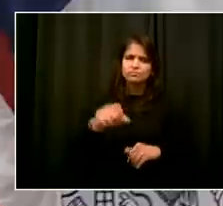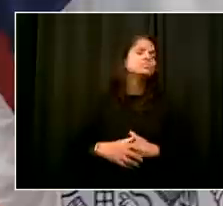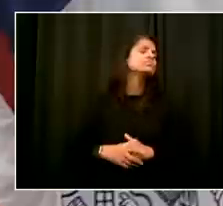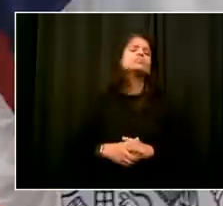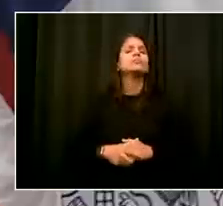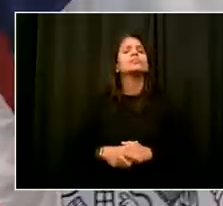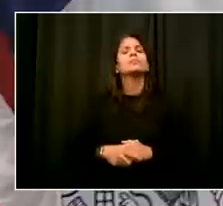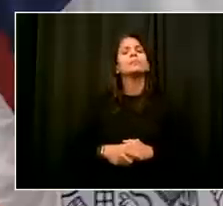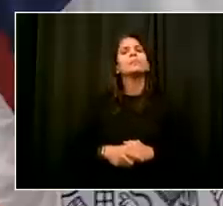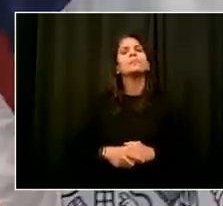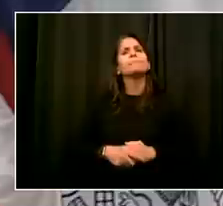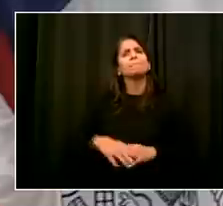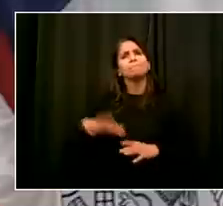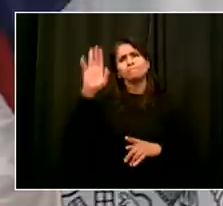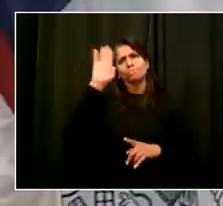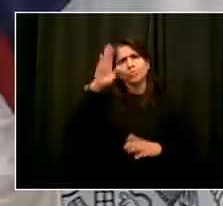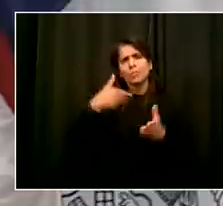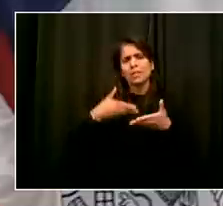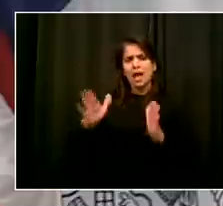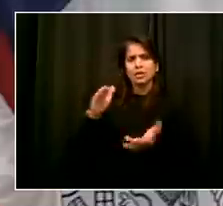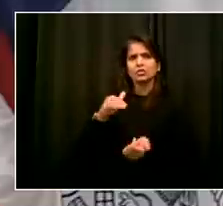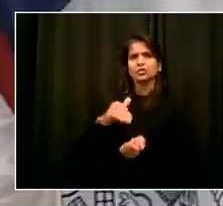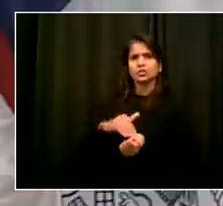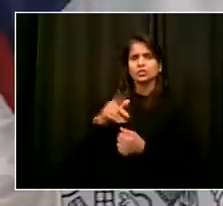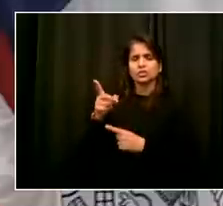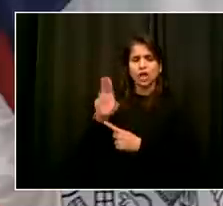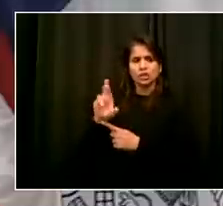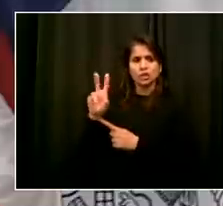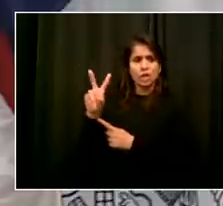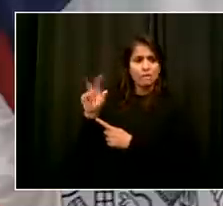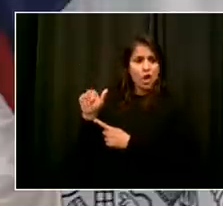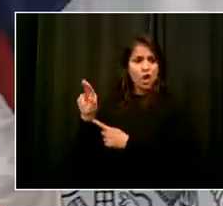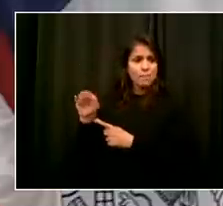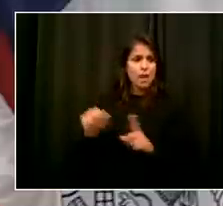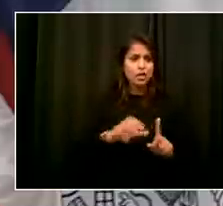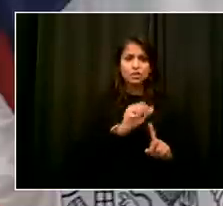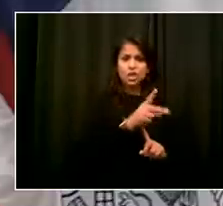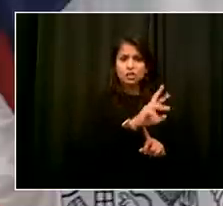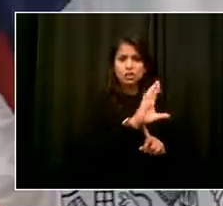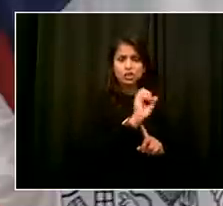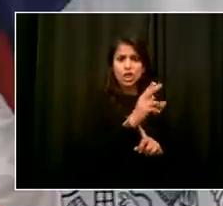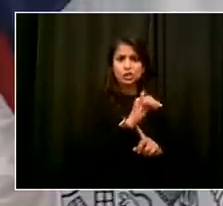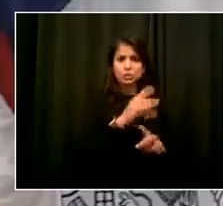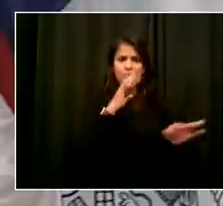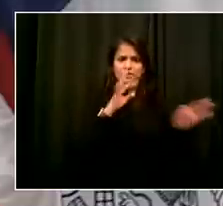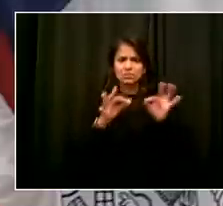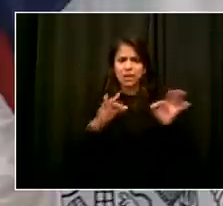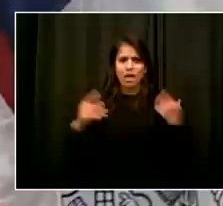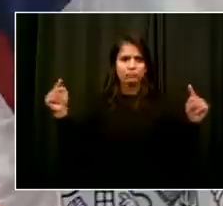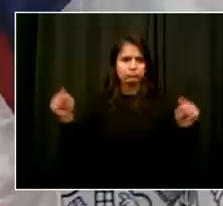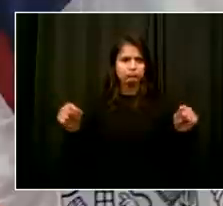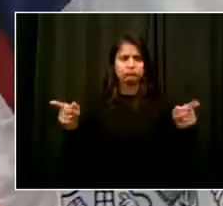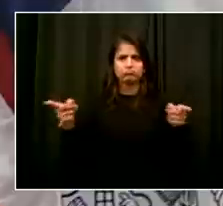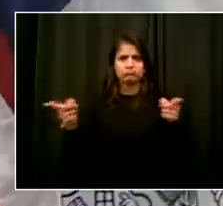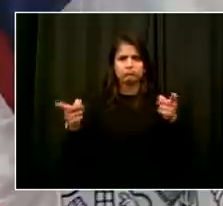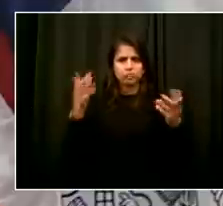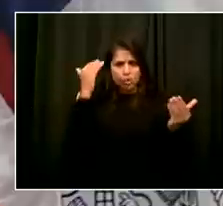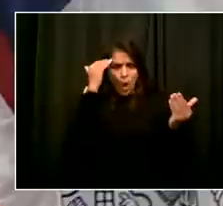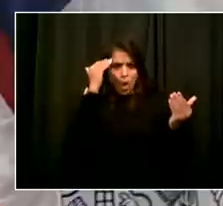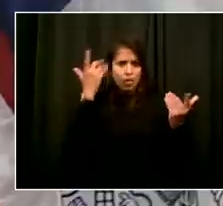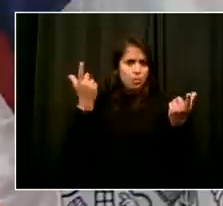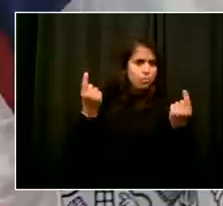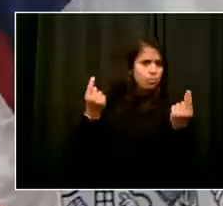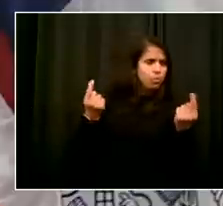to the conversations they've had with their healthcare colleagues on the federal level. I would remind